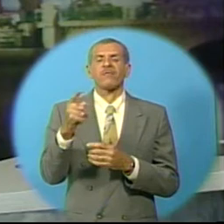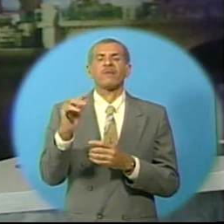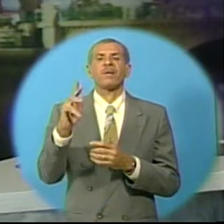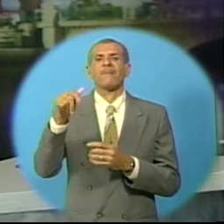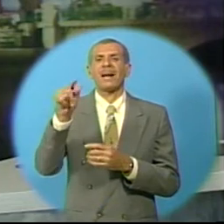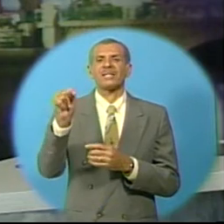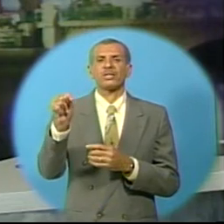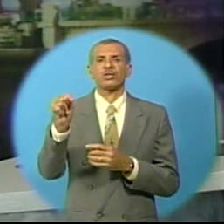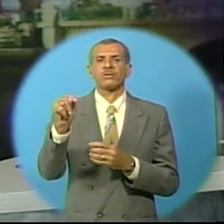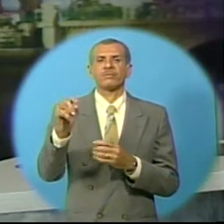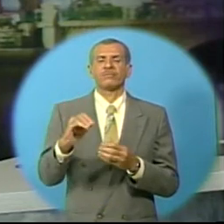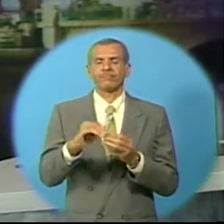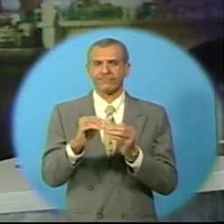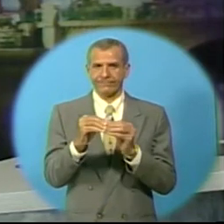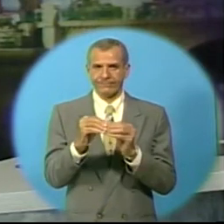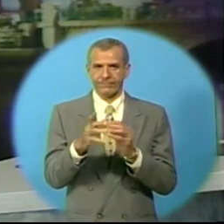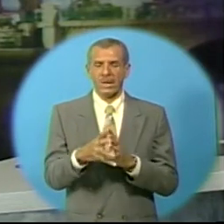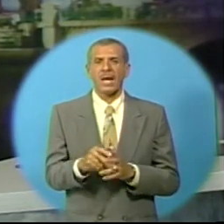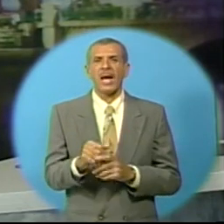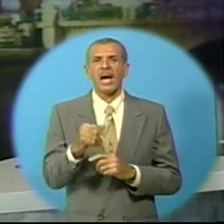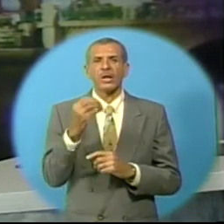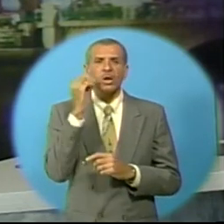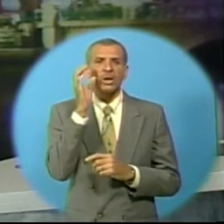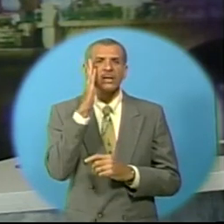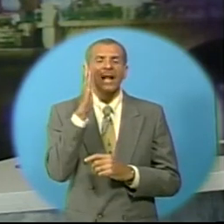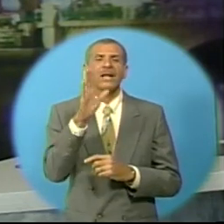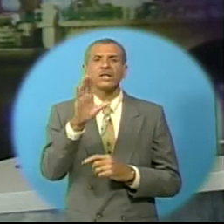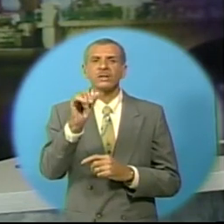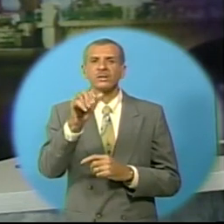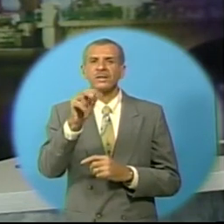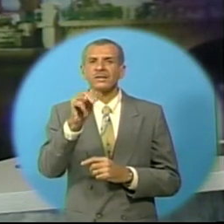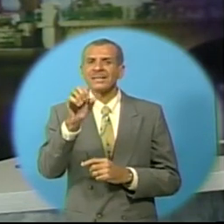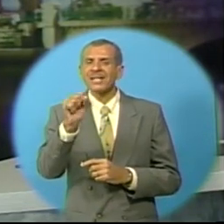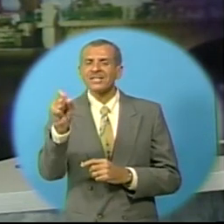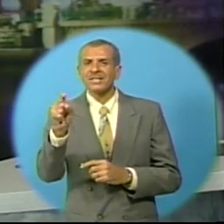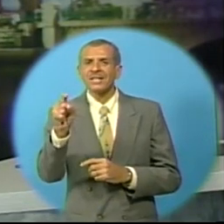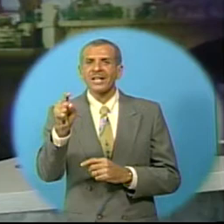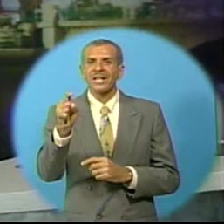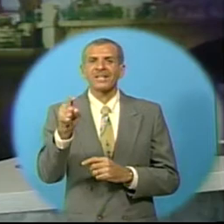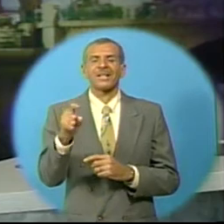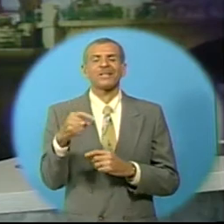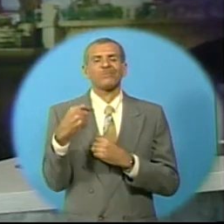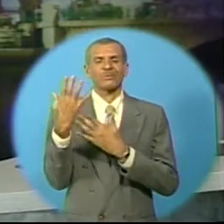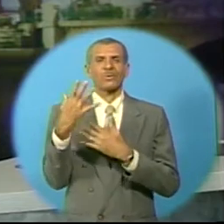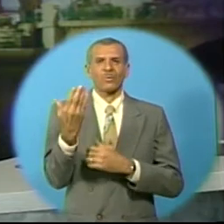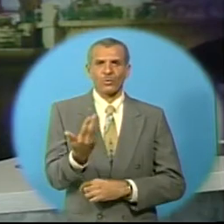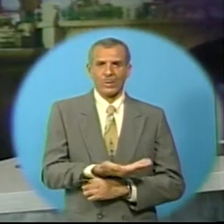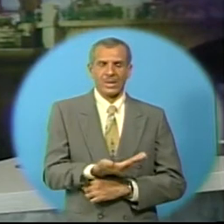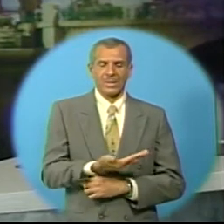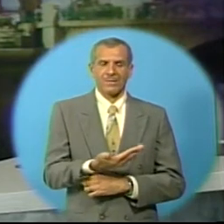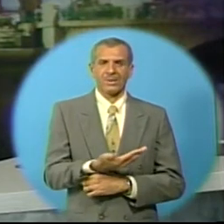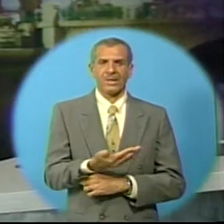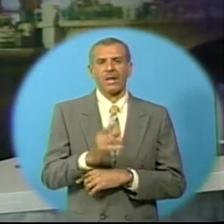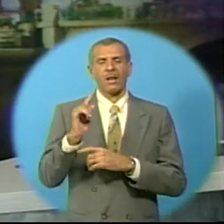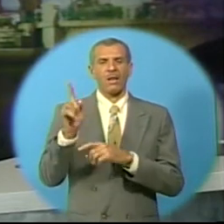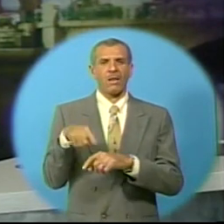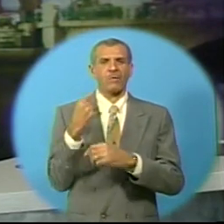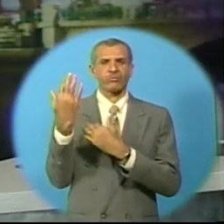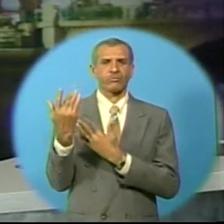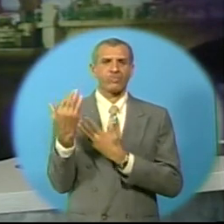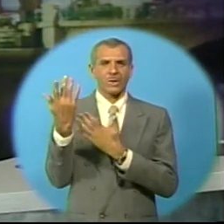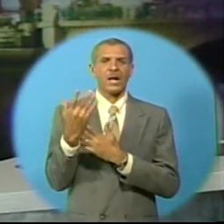passengers. While the concessions for the hotel sector are welcomed, although they have been long in coming, this assessment from opposition Senator